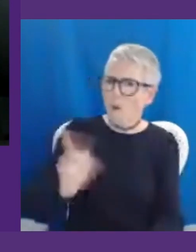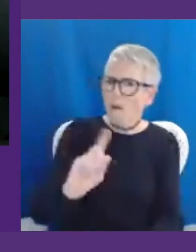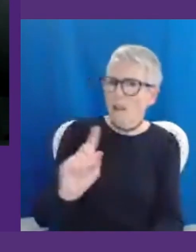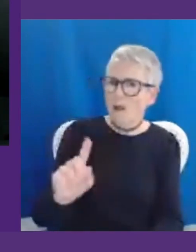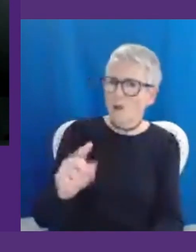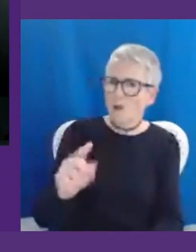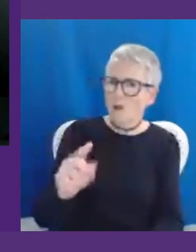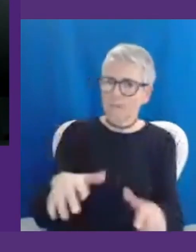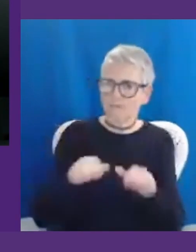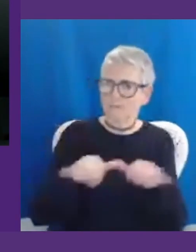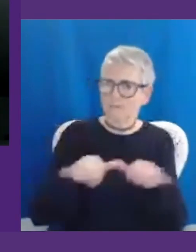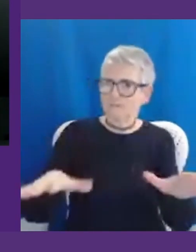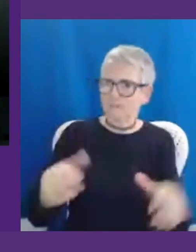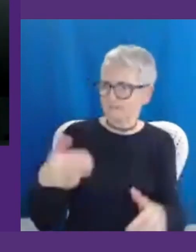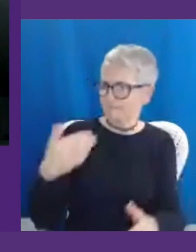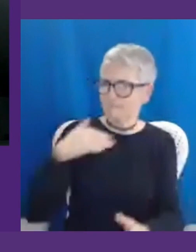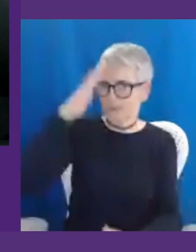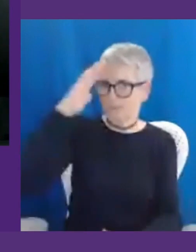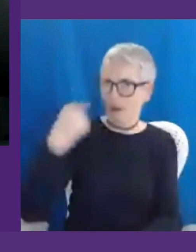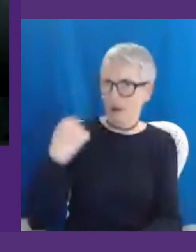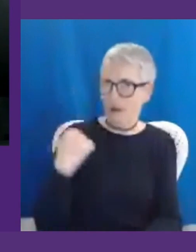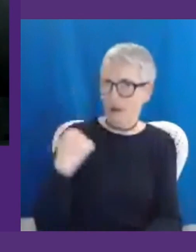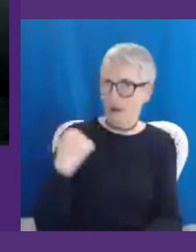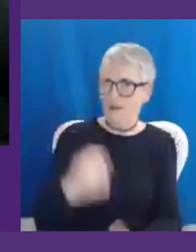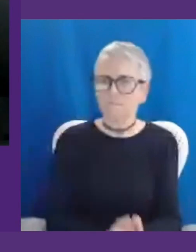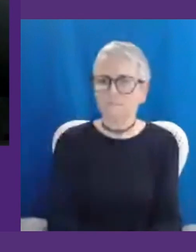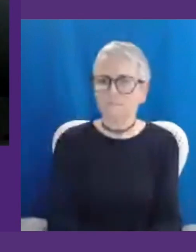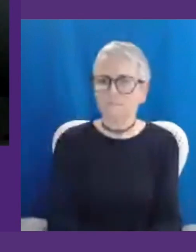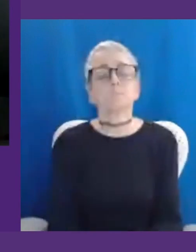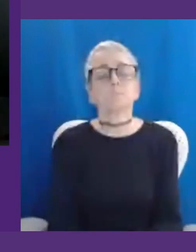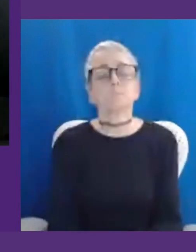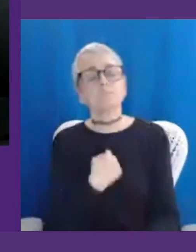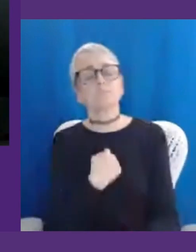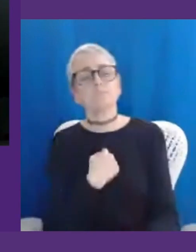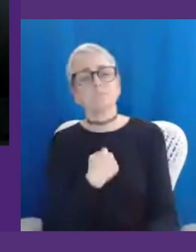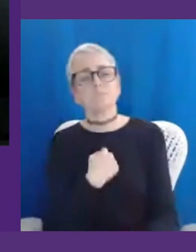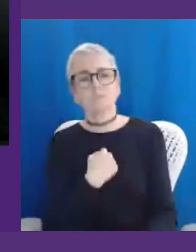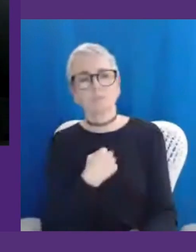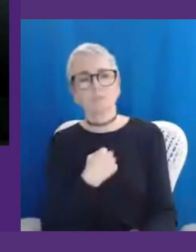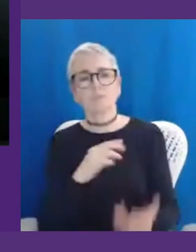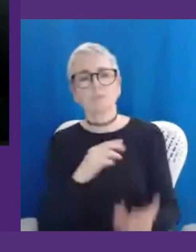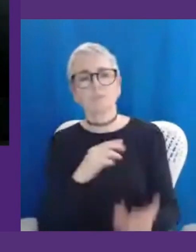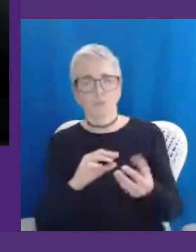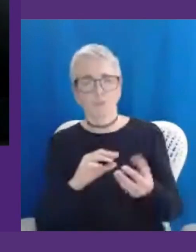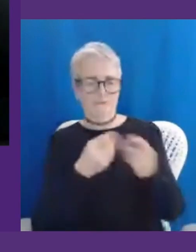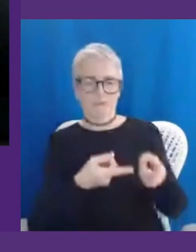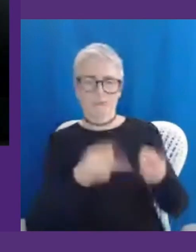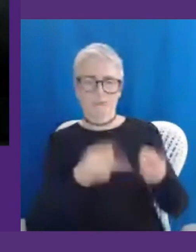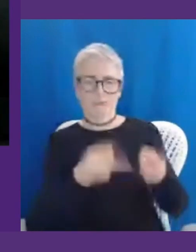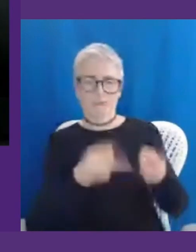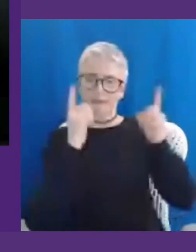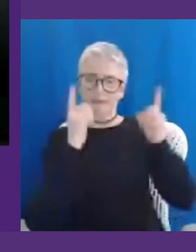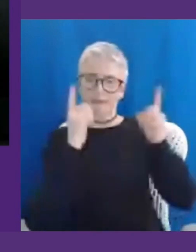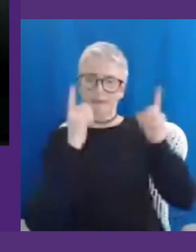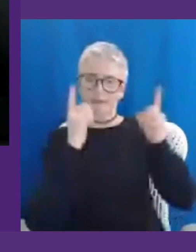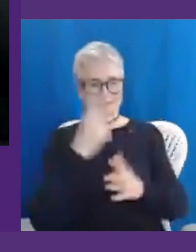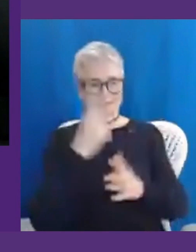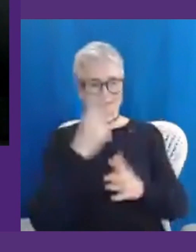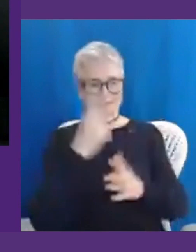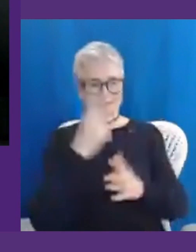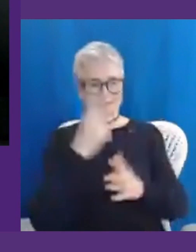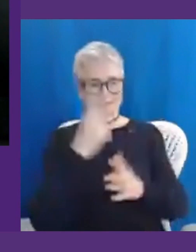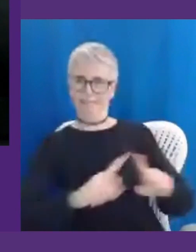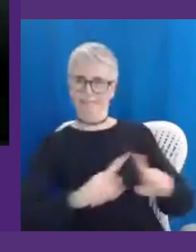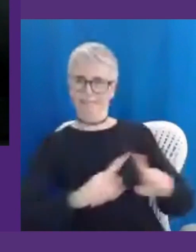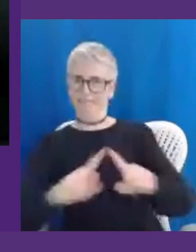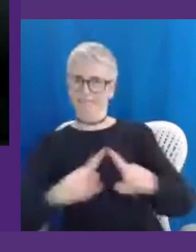the Creative Diversity and Disability Project Manager at Channel 4. So my role includes looking after all of our off-screen initiatives to help get more